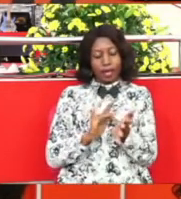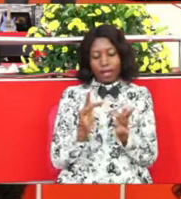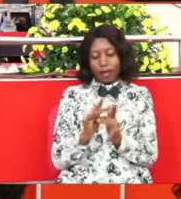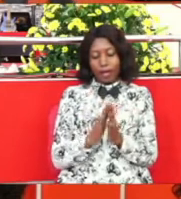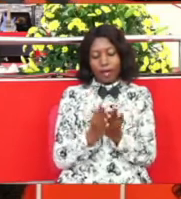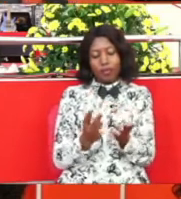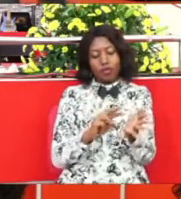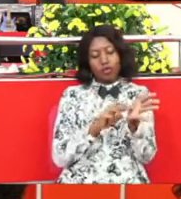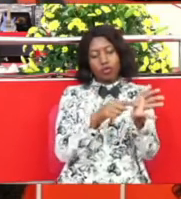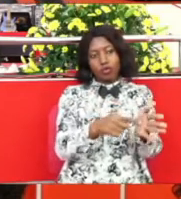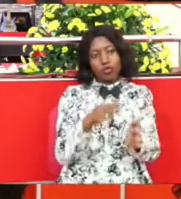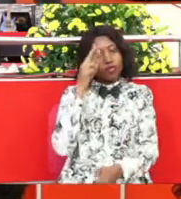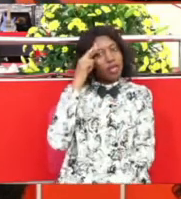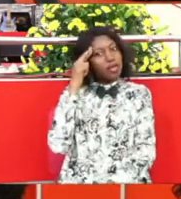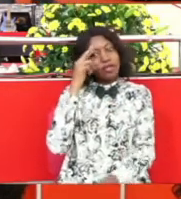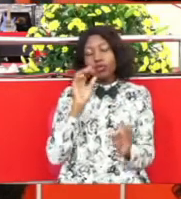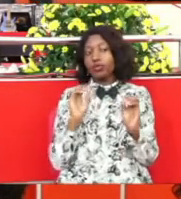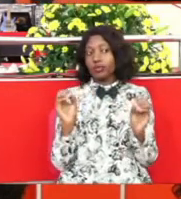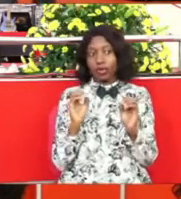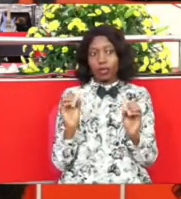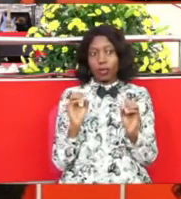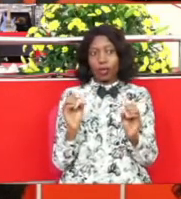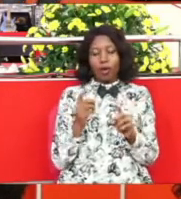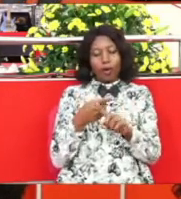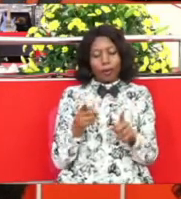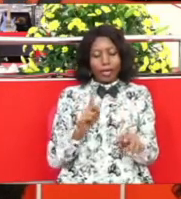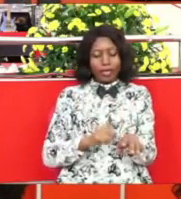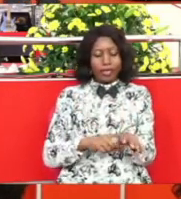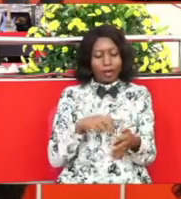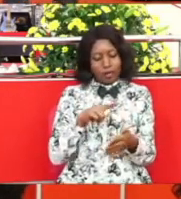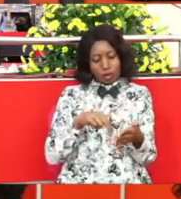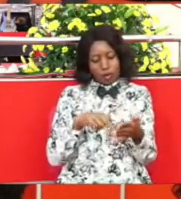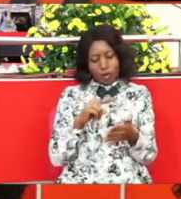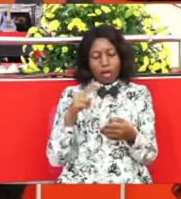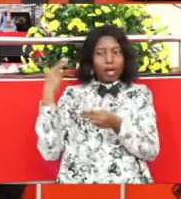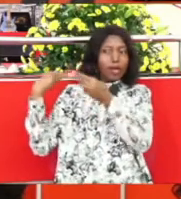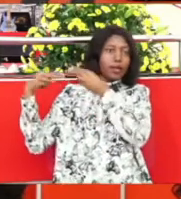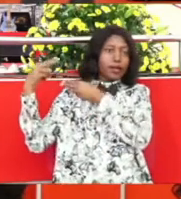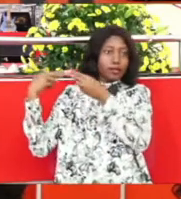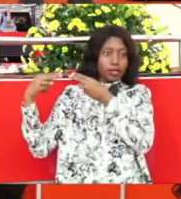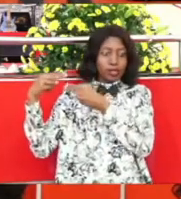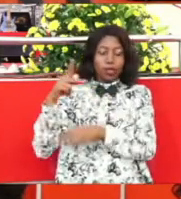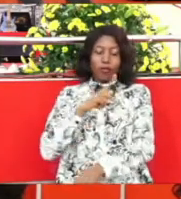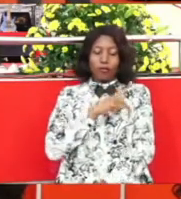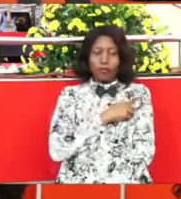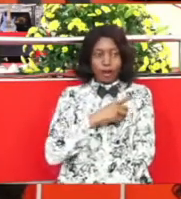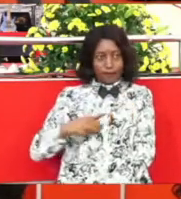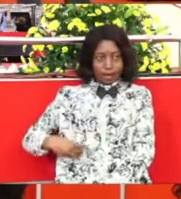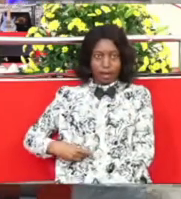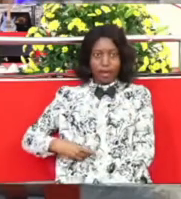hapo katika Biblia. But when you pick on the history of David. Lakini ukitazamia historia yake Daudi. On